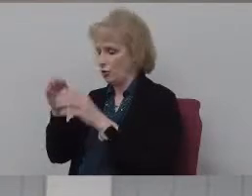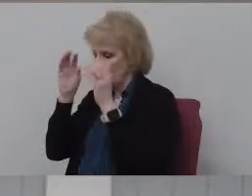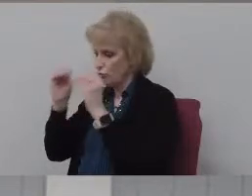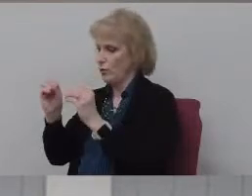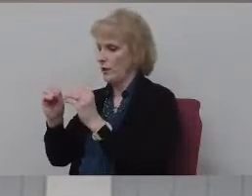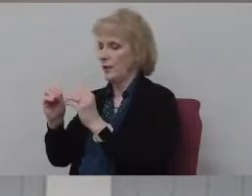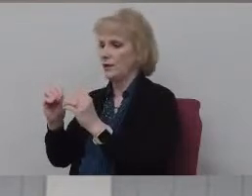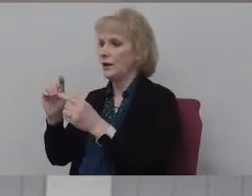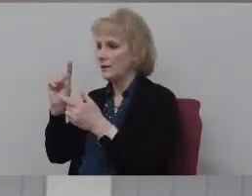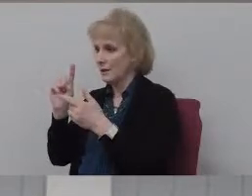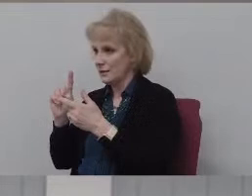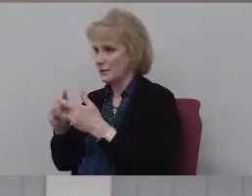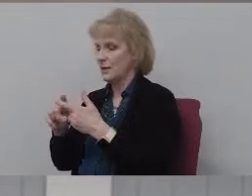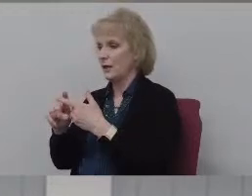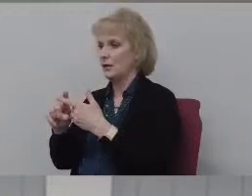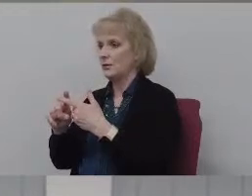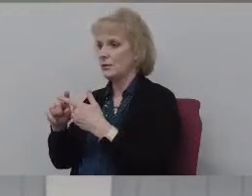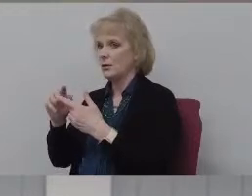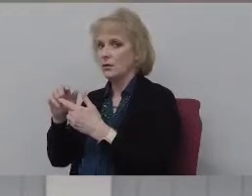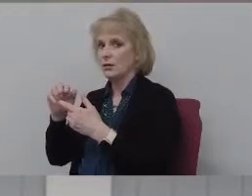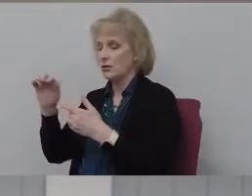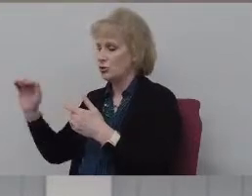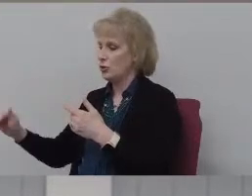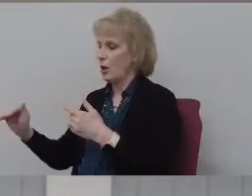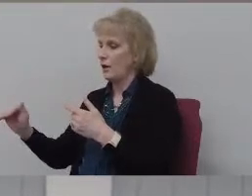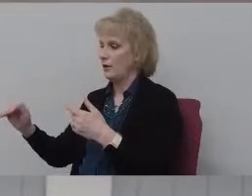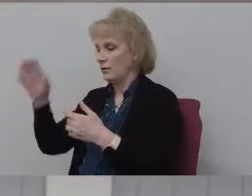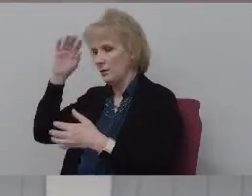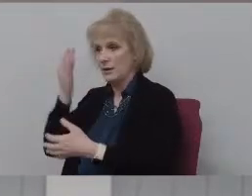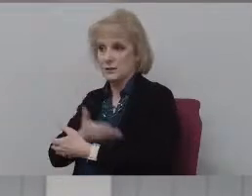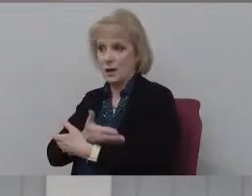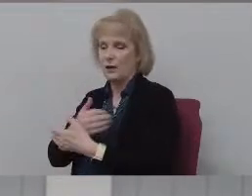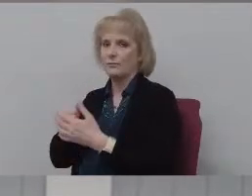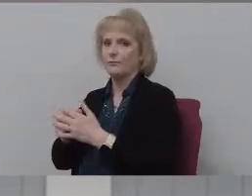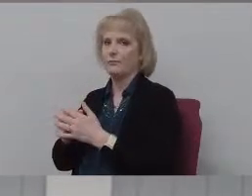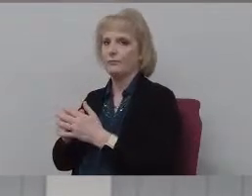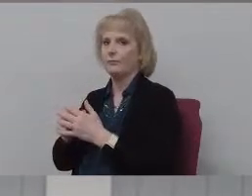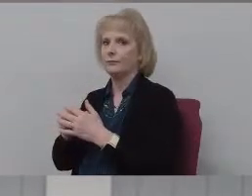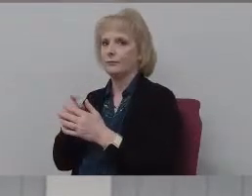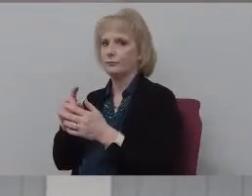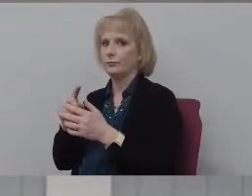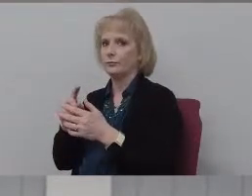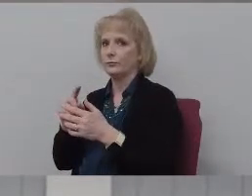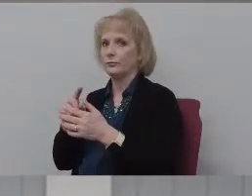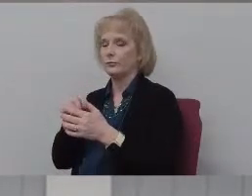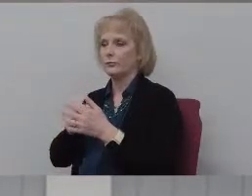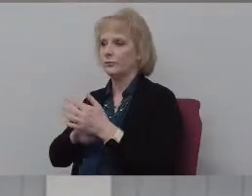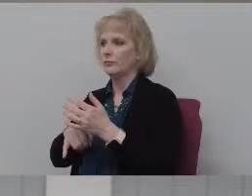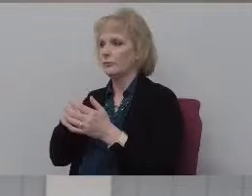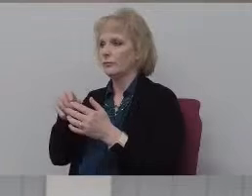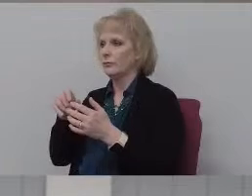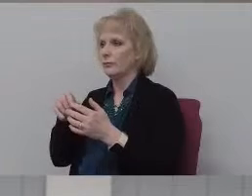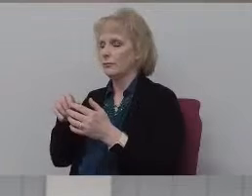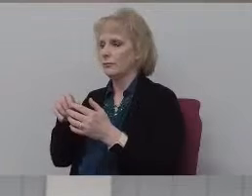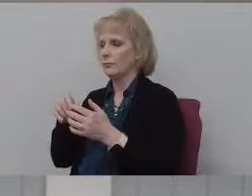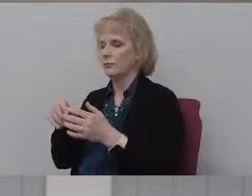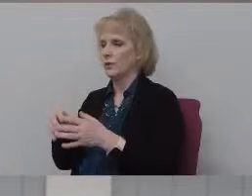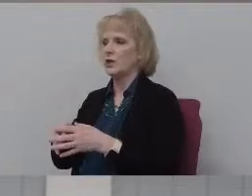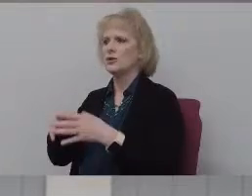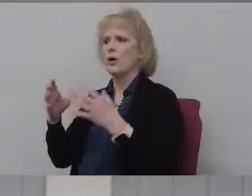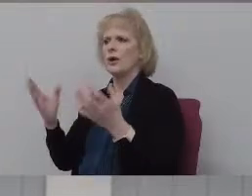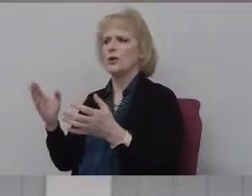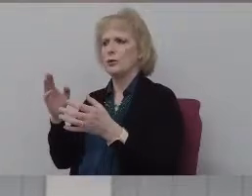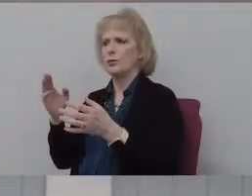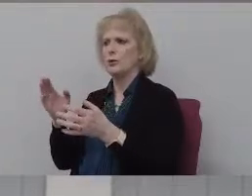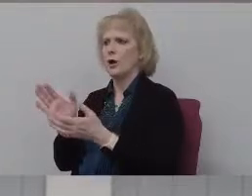and Bathsheba produce, Solomon. So, and just so, a huge piece of the ministry of the local